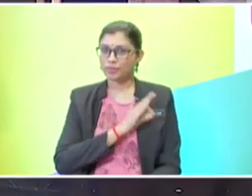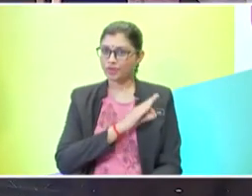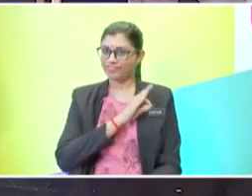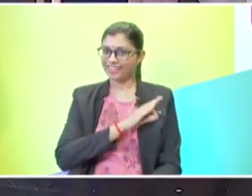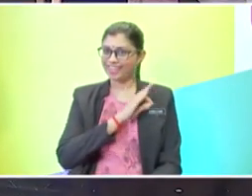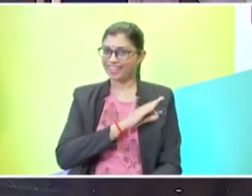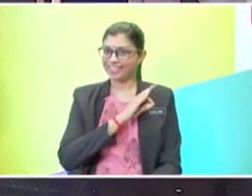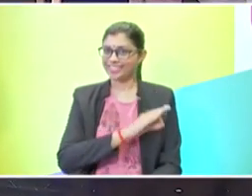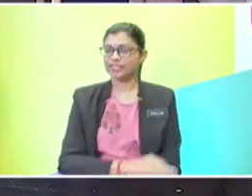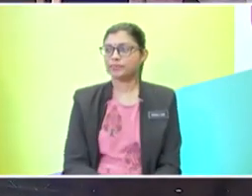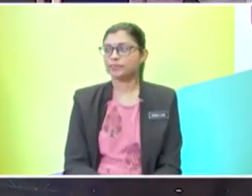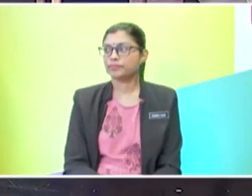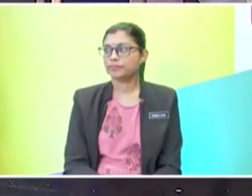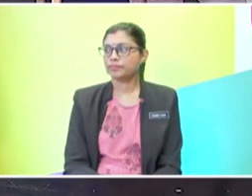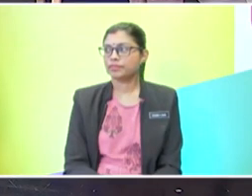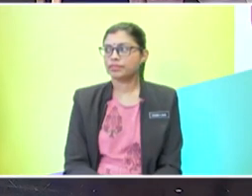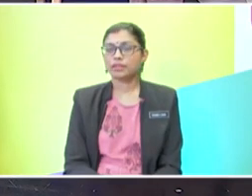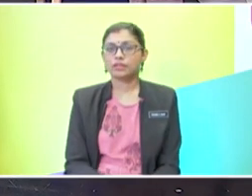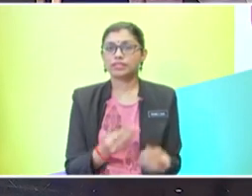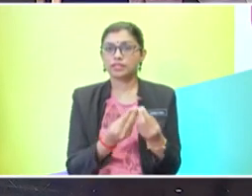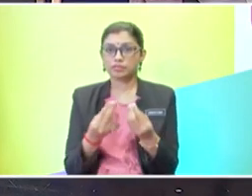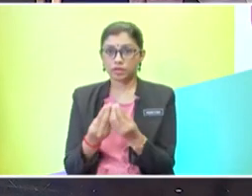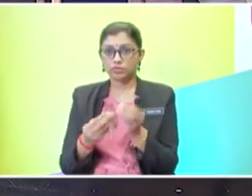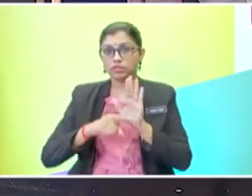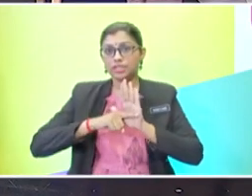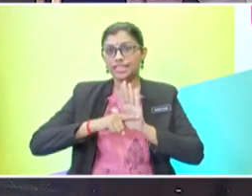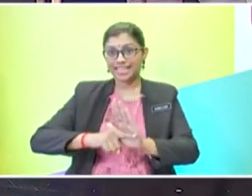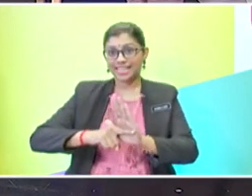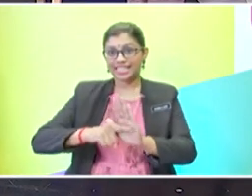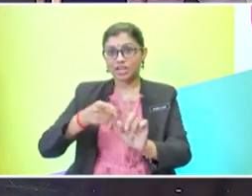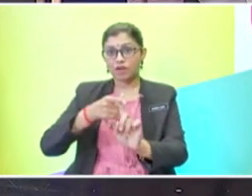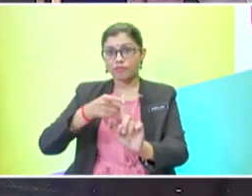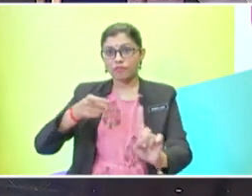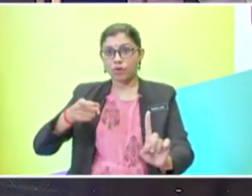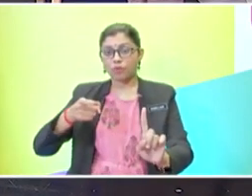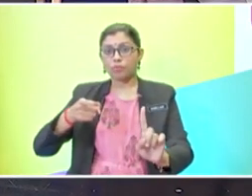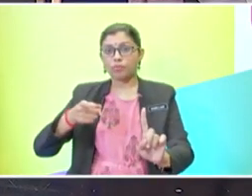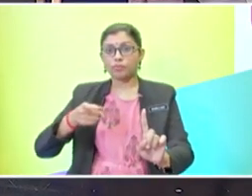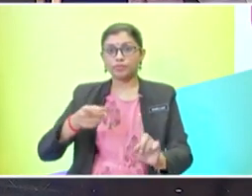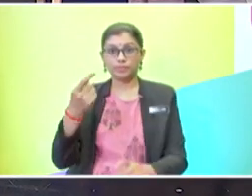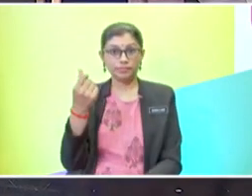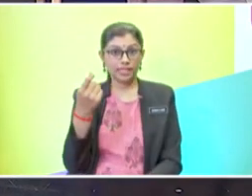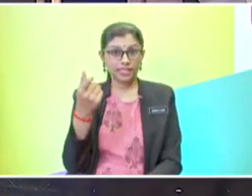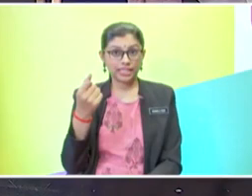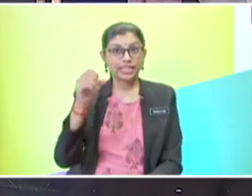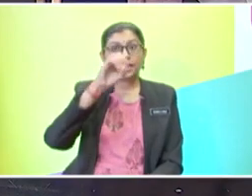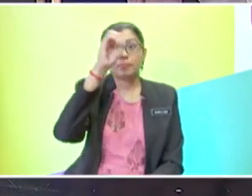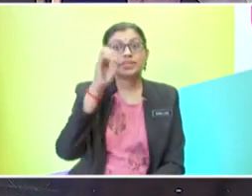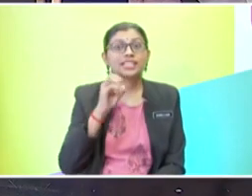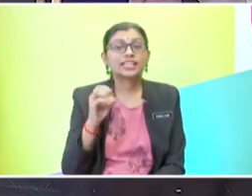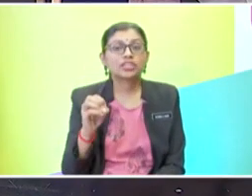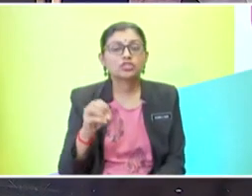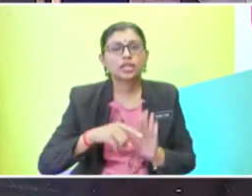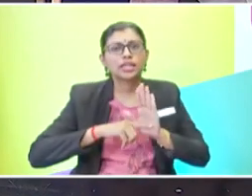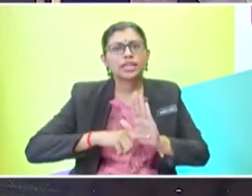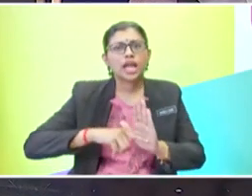Here. Next one, the amount deducted from original price in percentage. So this is about deduction, but in percentage, yes. This